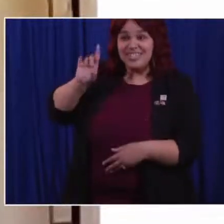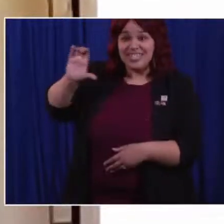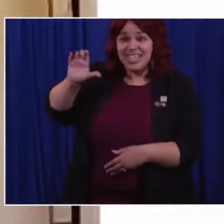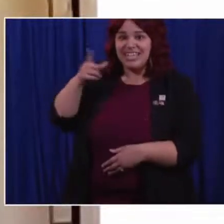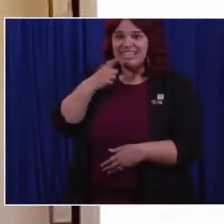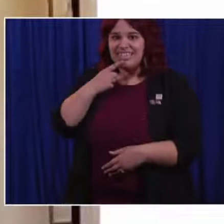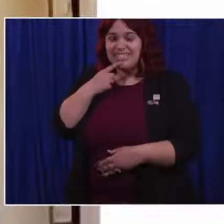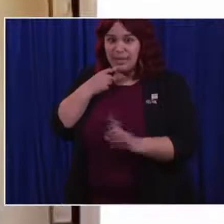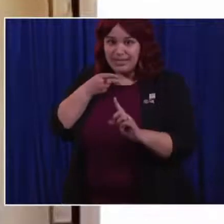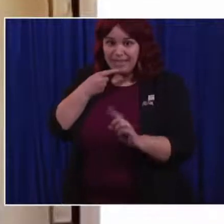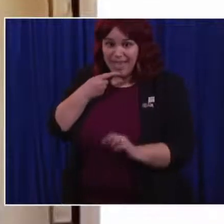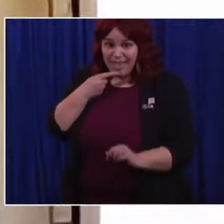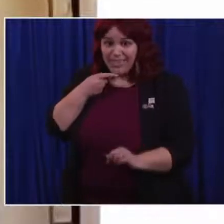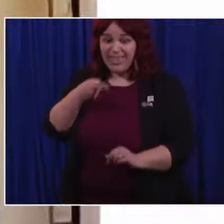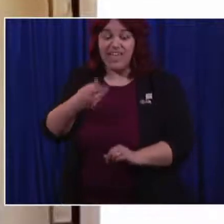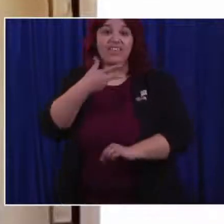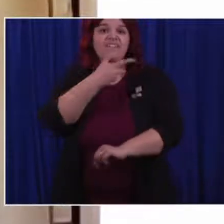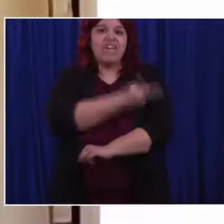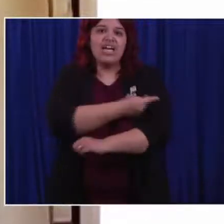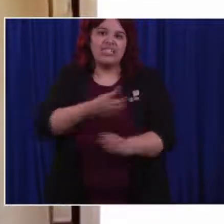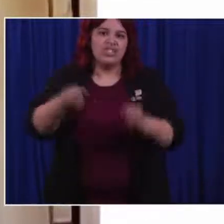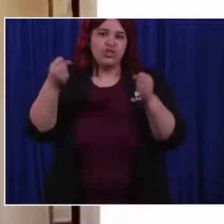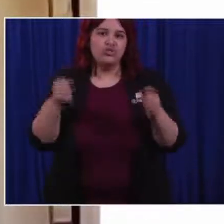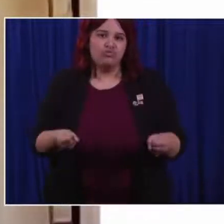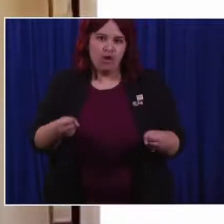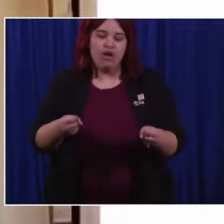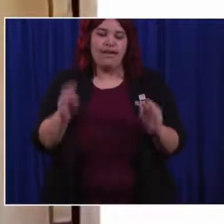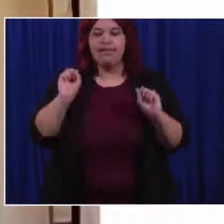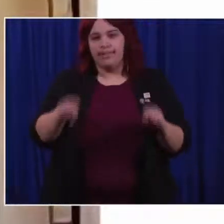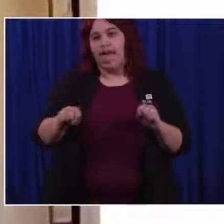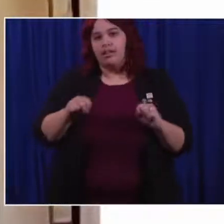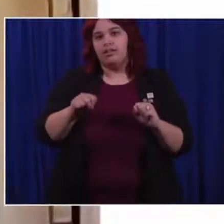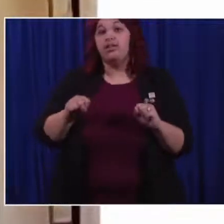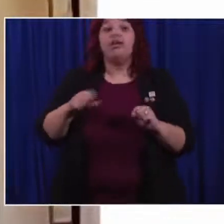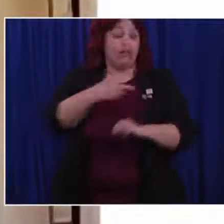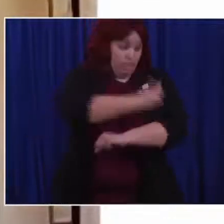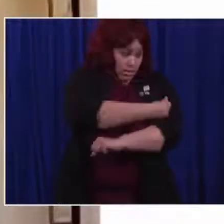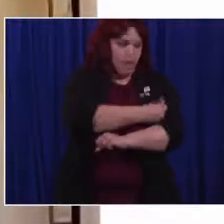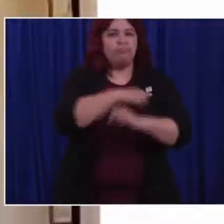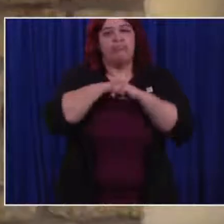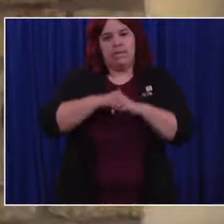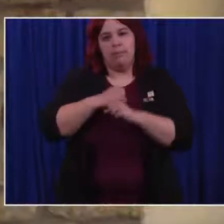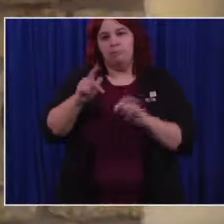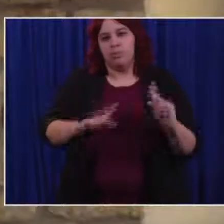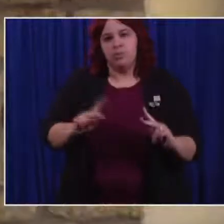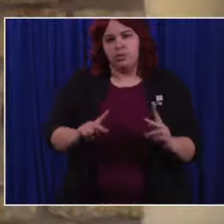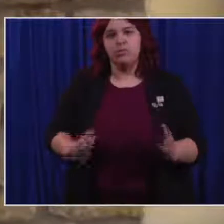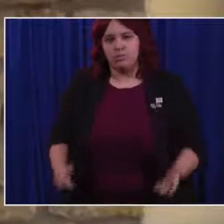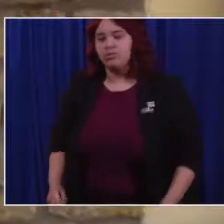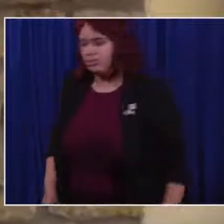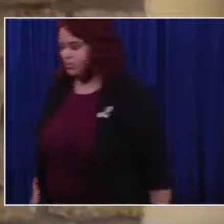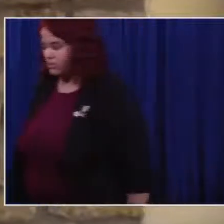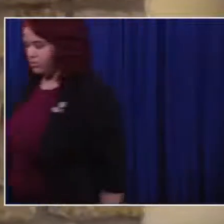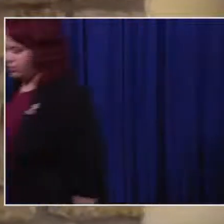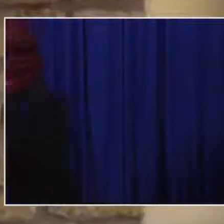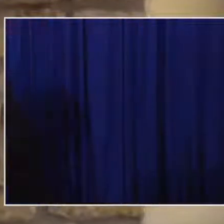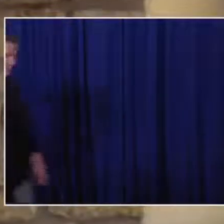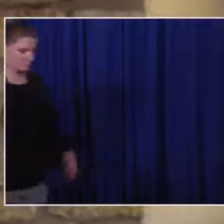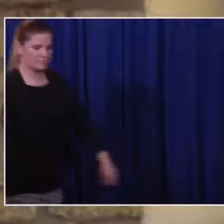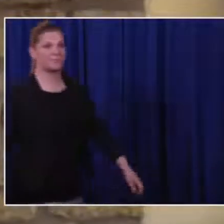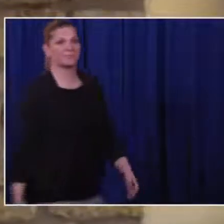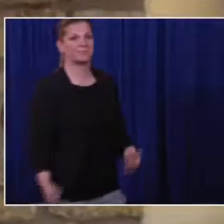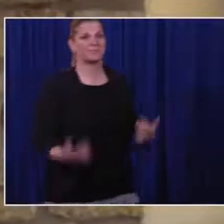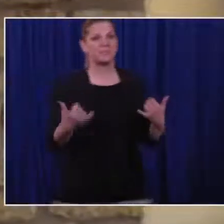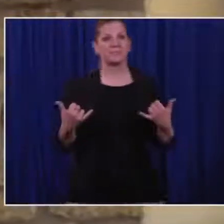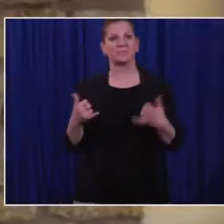the vaccine to protect us. Next question is from Jim Oddie at WHIO in Dayton. Governor,